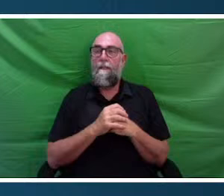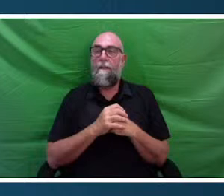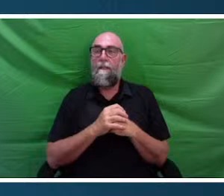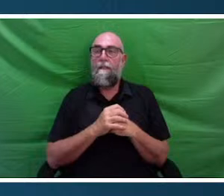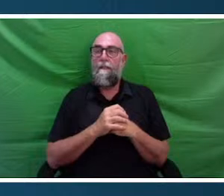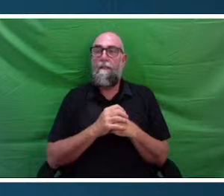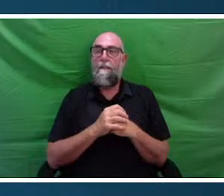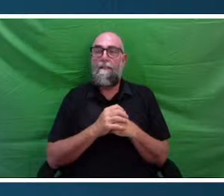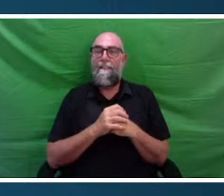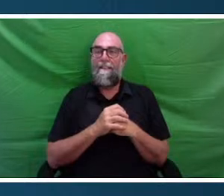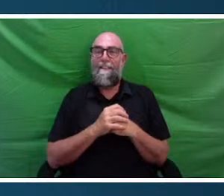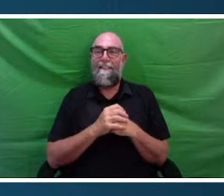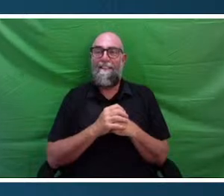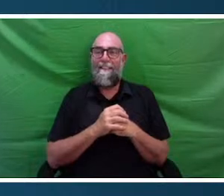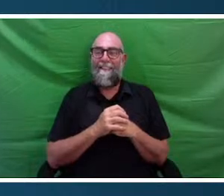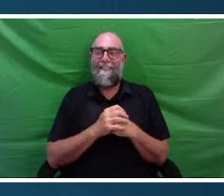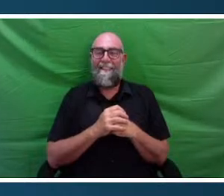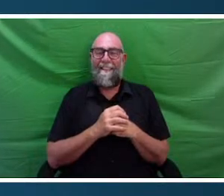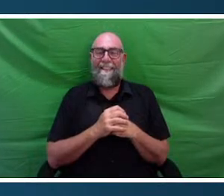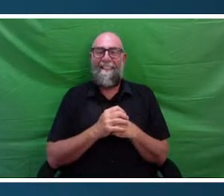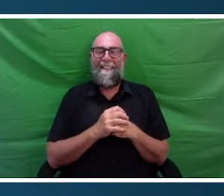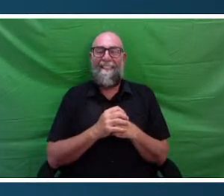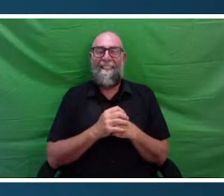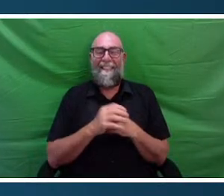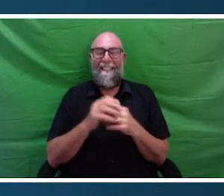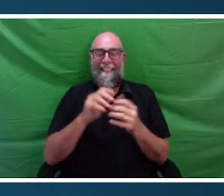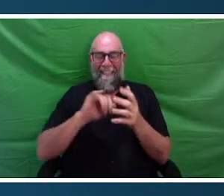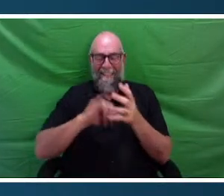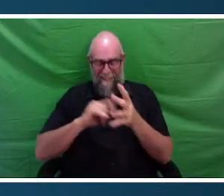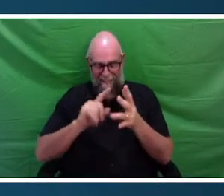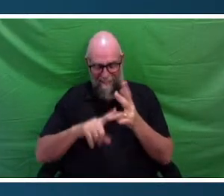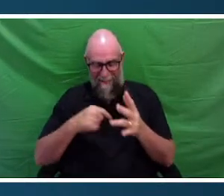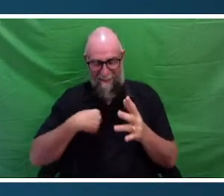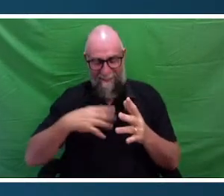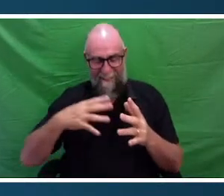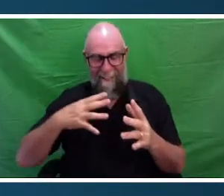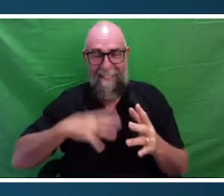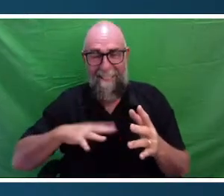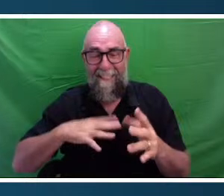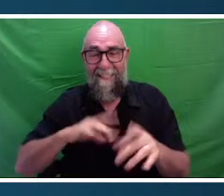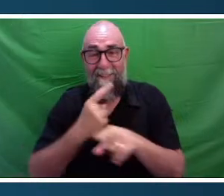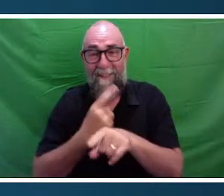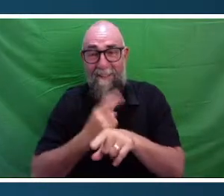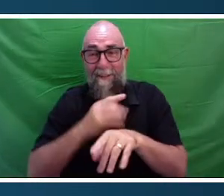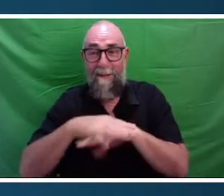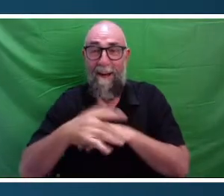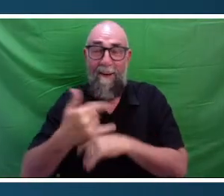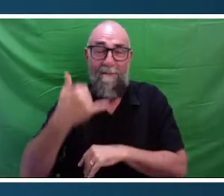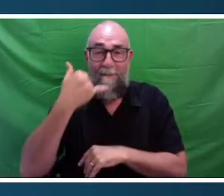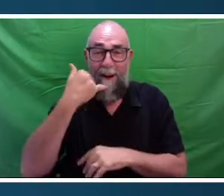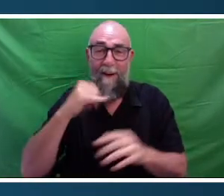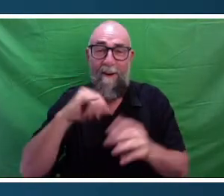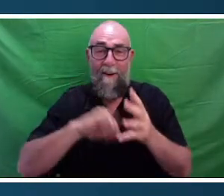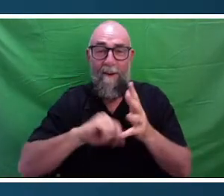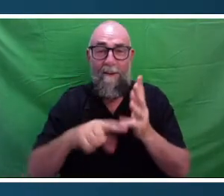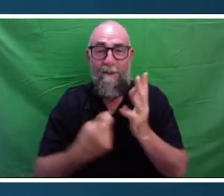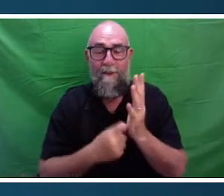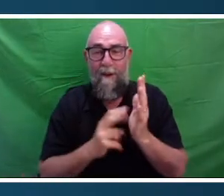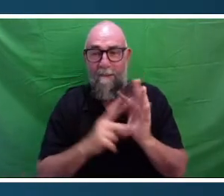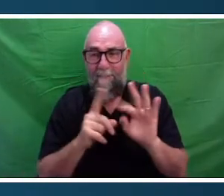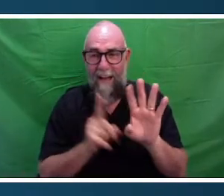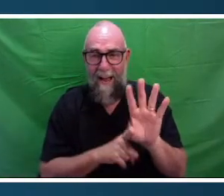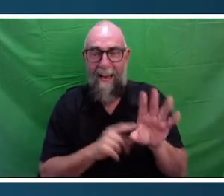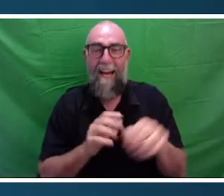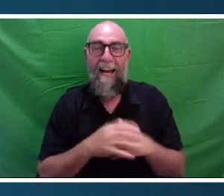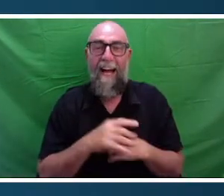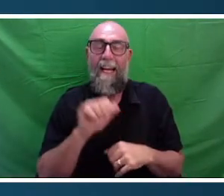ones that we do have up there. But you specifically asked about phone surveys, and I think that's right. We'd always much rather do a face-to-face than a phone one,